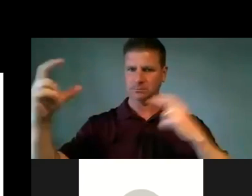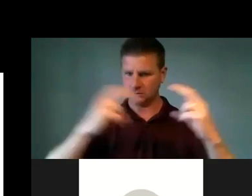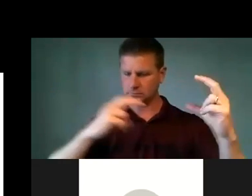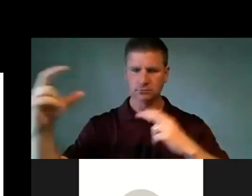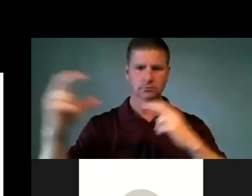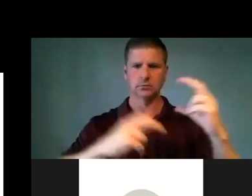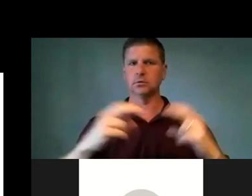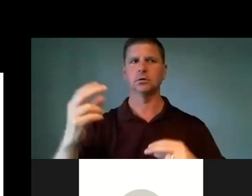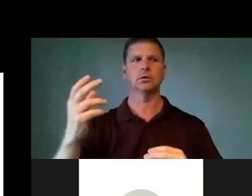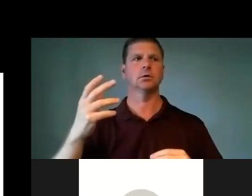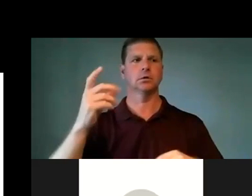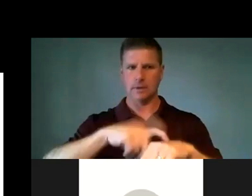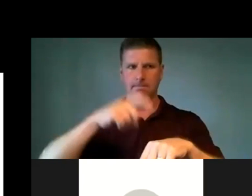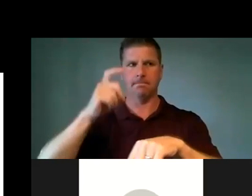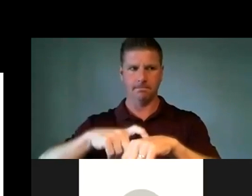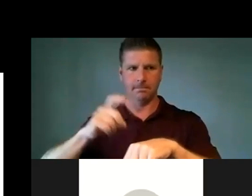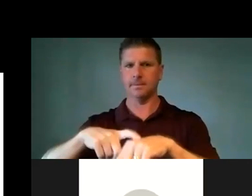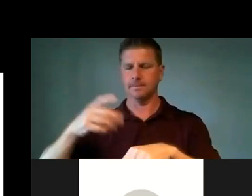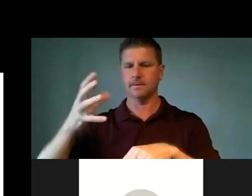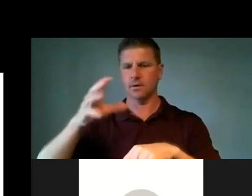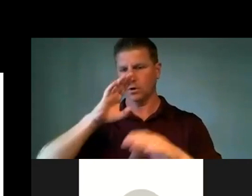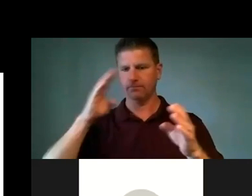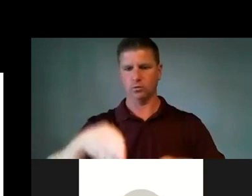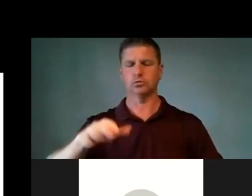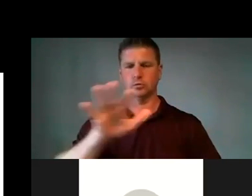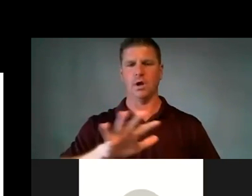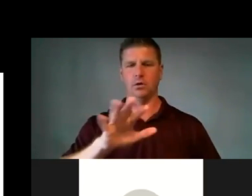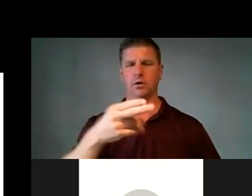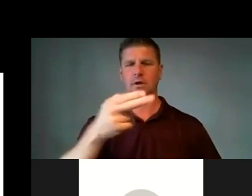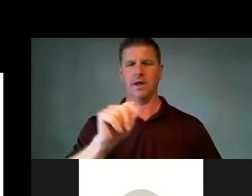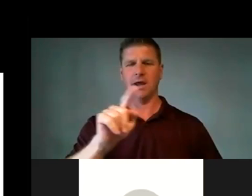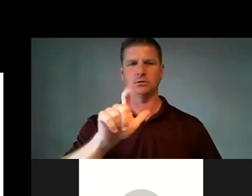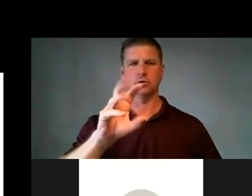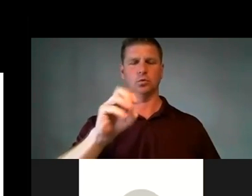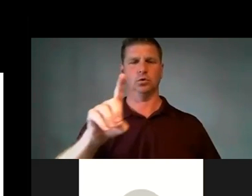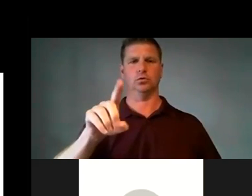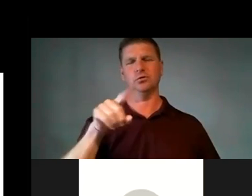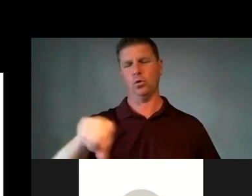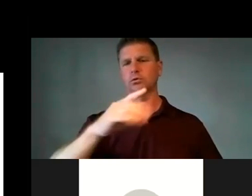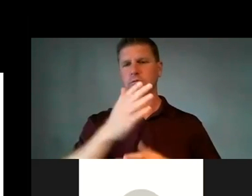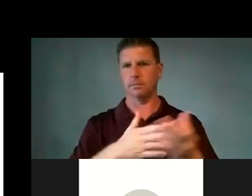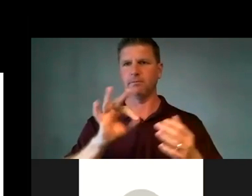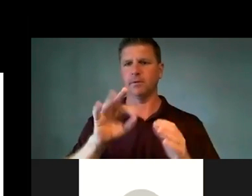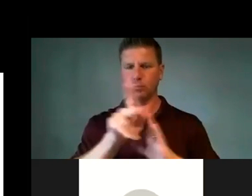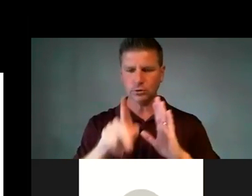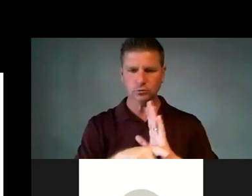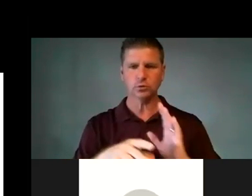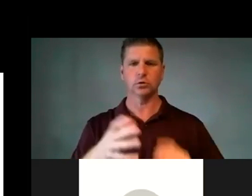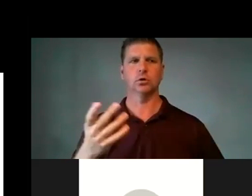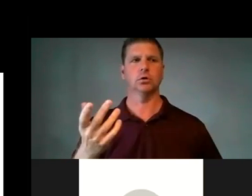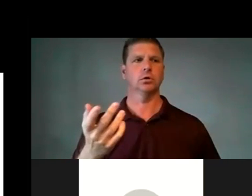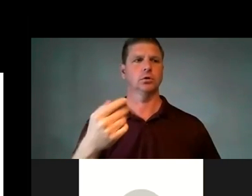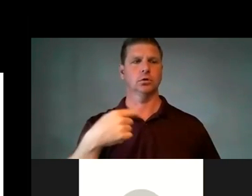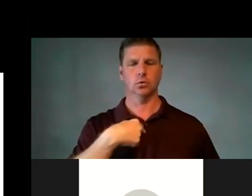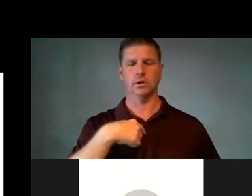fashion, and put some focus around Hazelwood. So those are some of the principles. We,